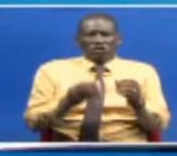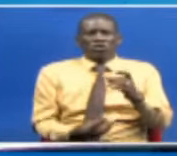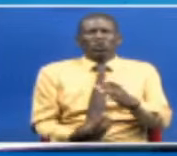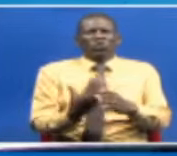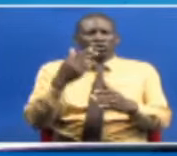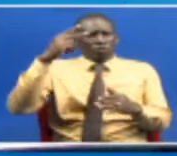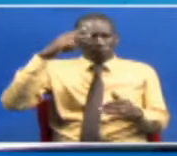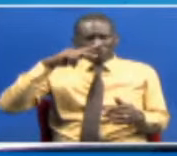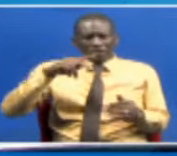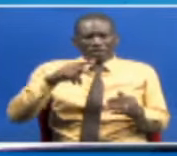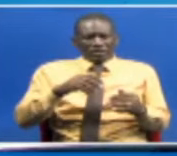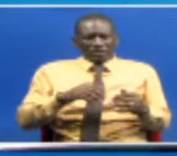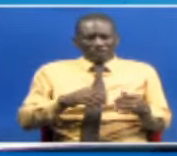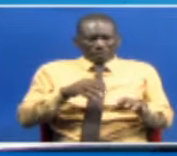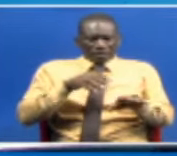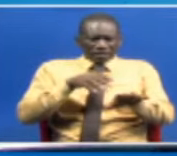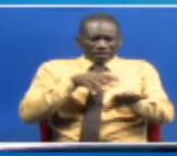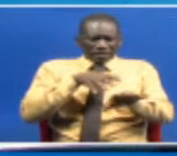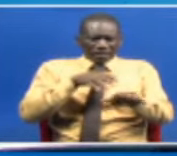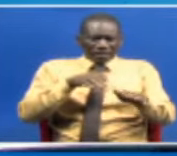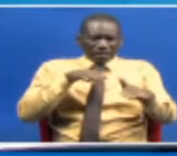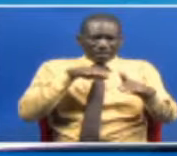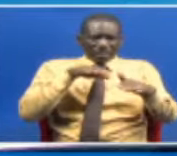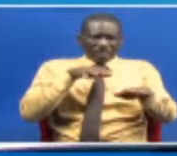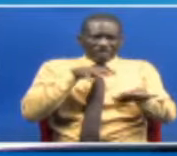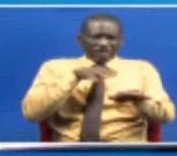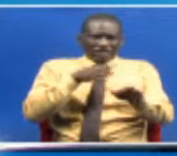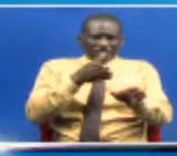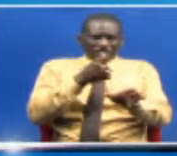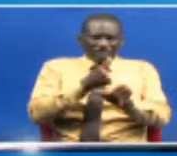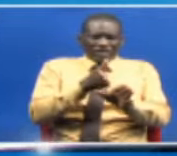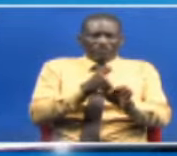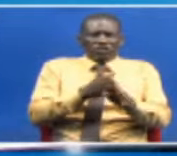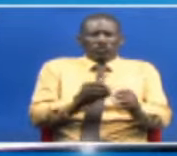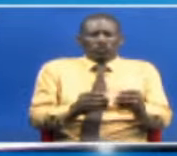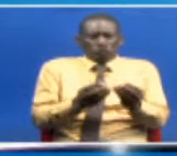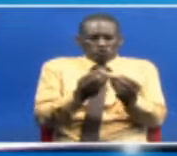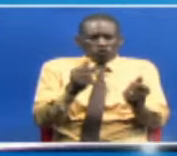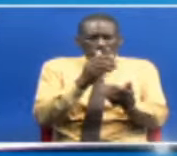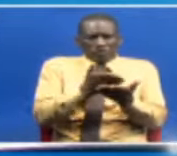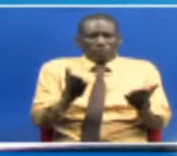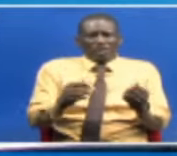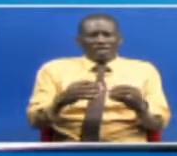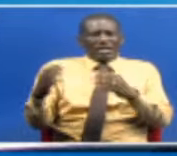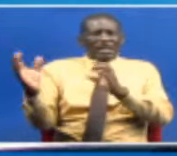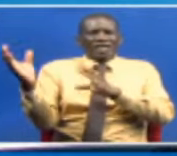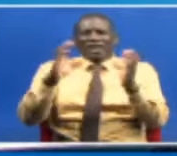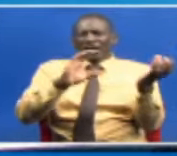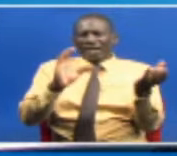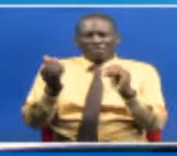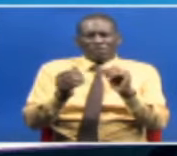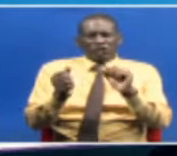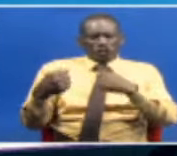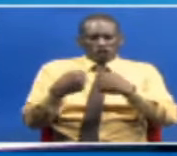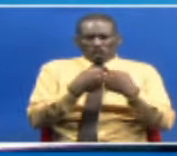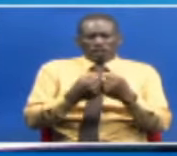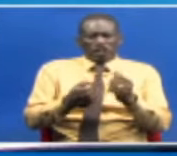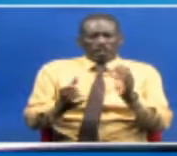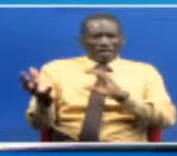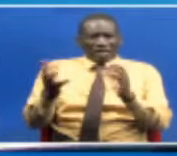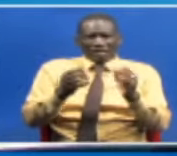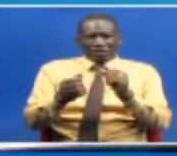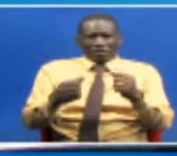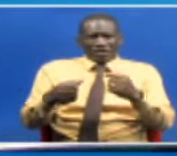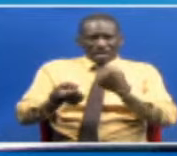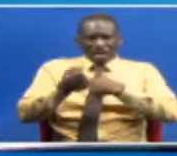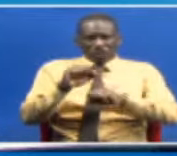intervention to basically address a number of things. Climate challenge, climate action, address the question of health.